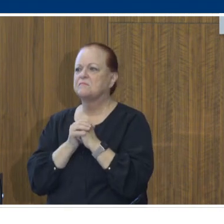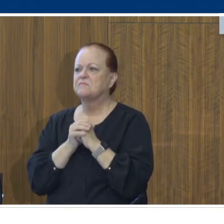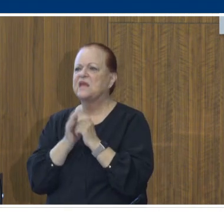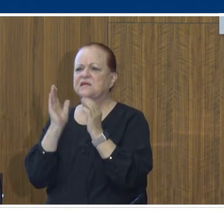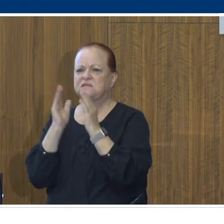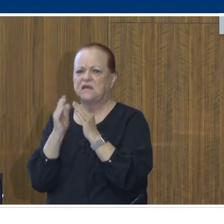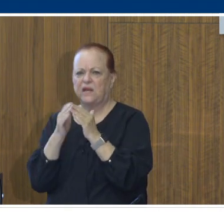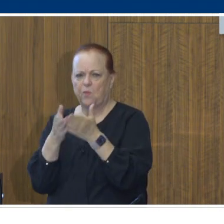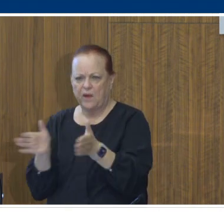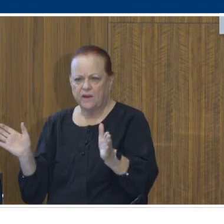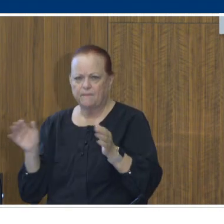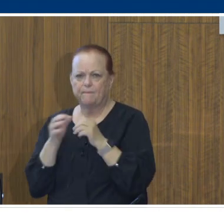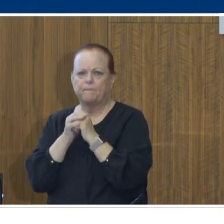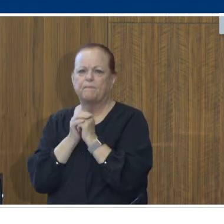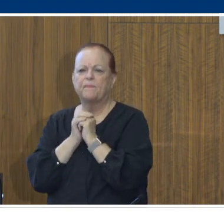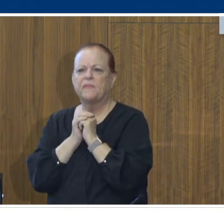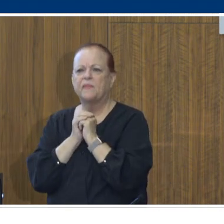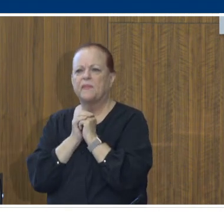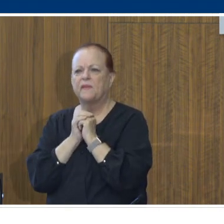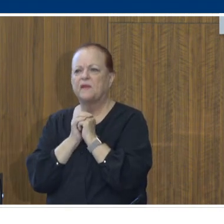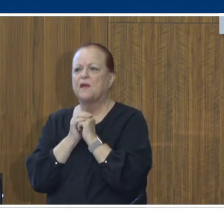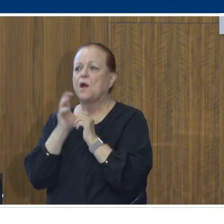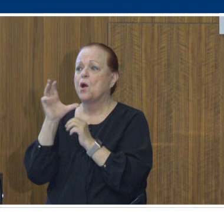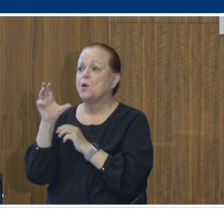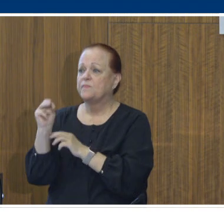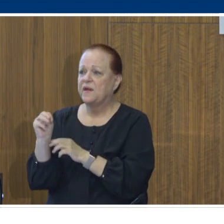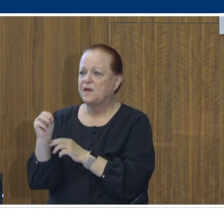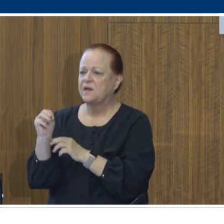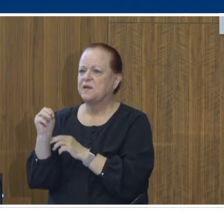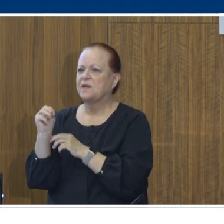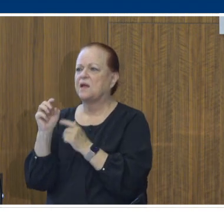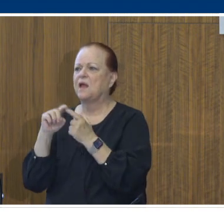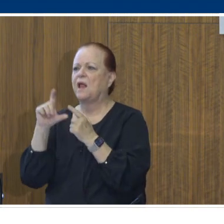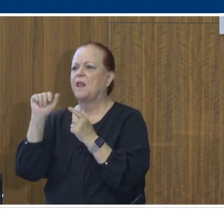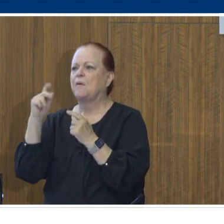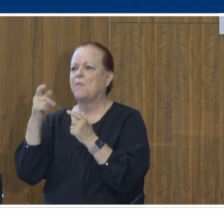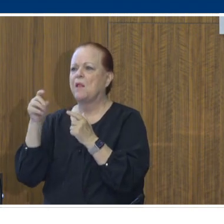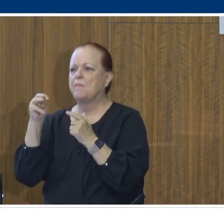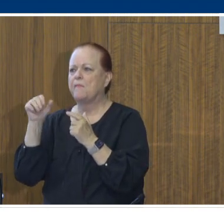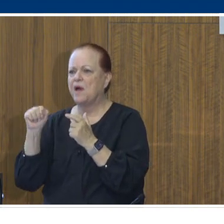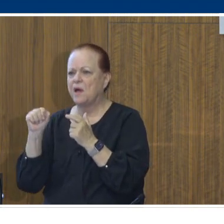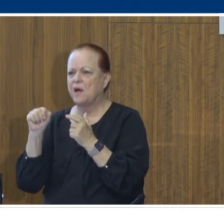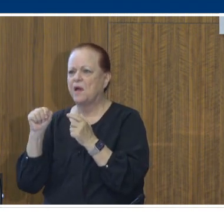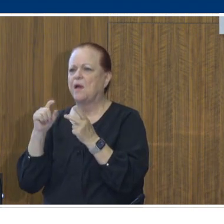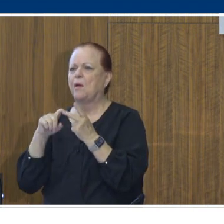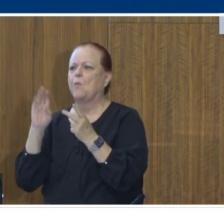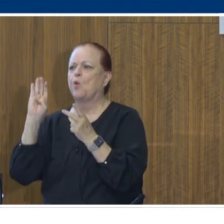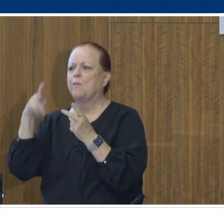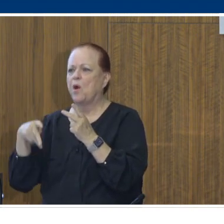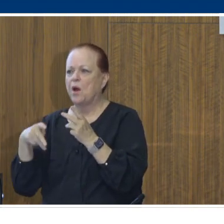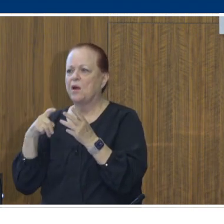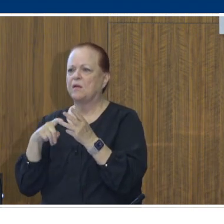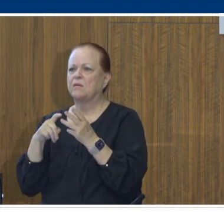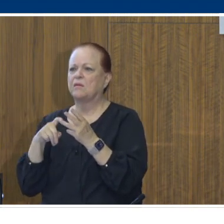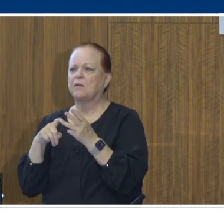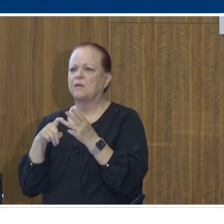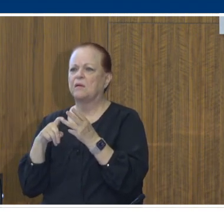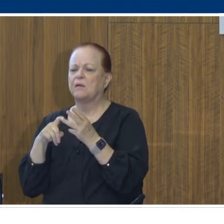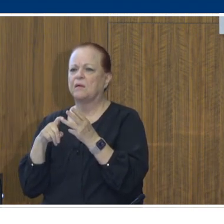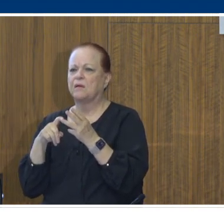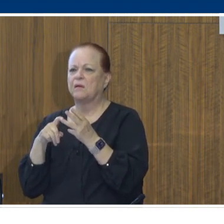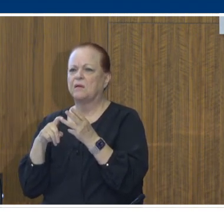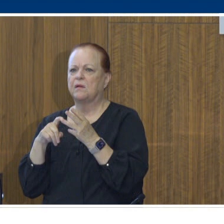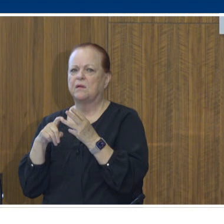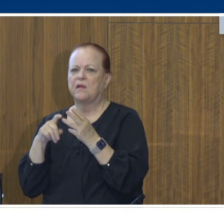These young and working class residents living in Costa Mesa, Staten, La Palma, and surrounding cities like Buena Park want nothing more than to have their fair share